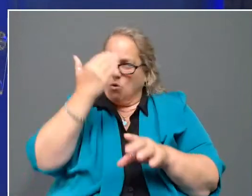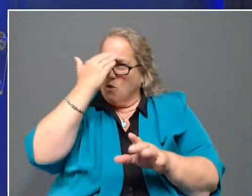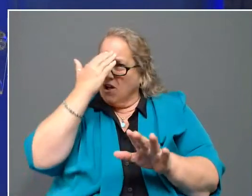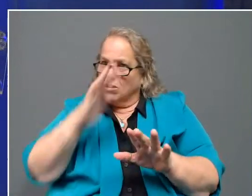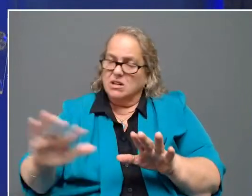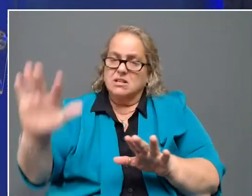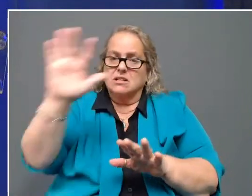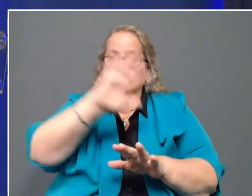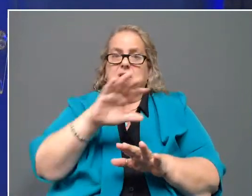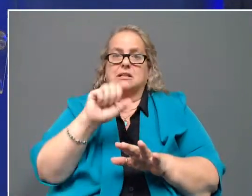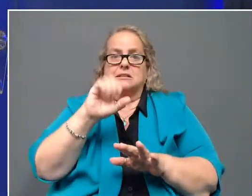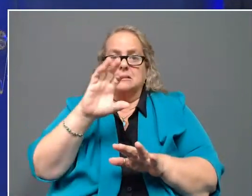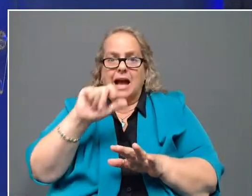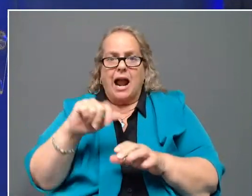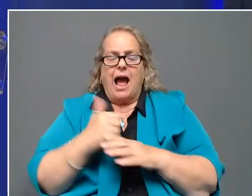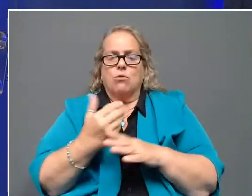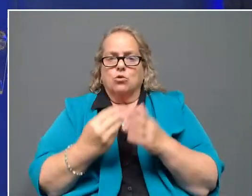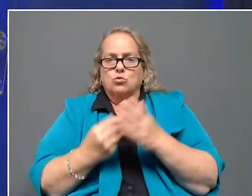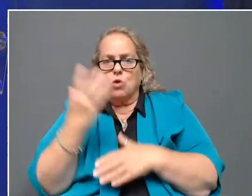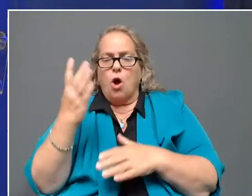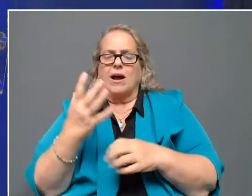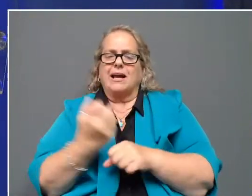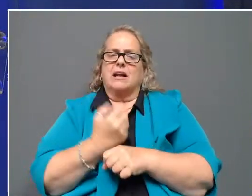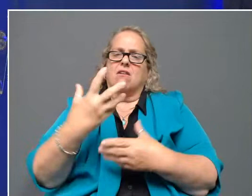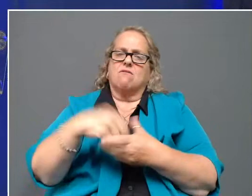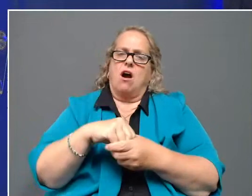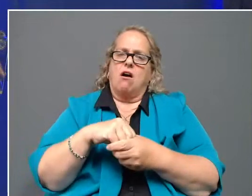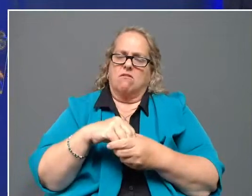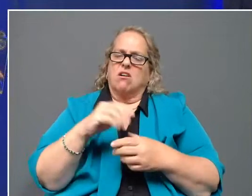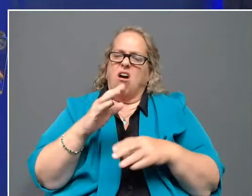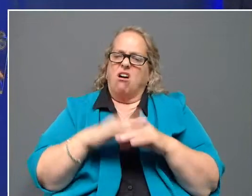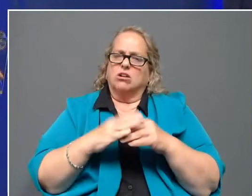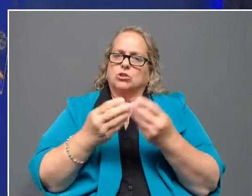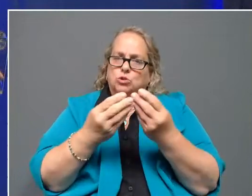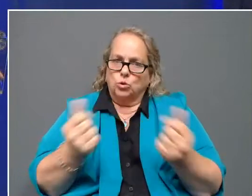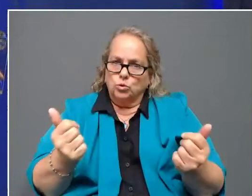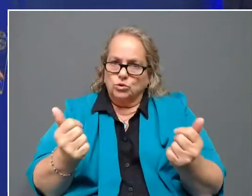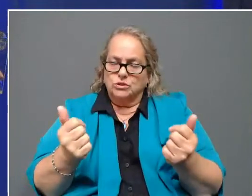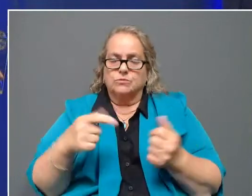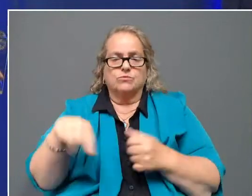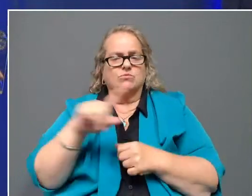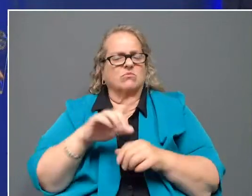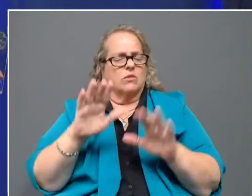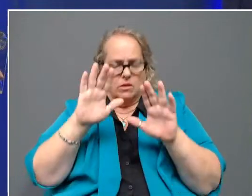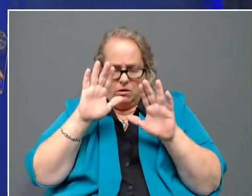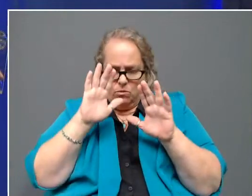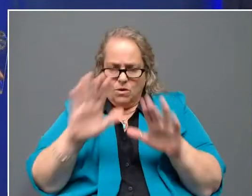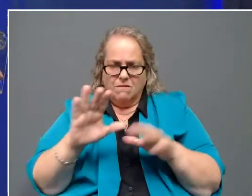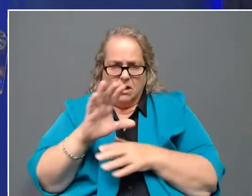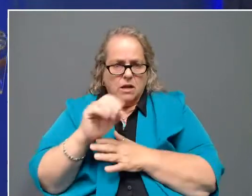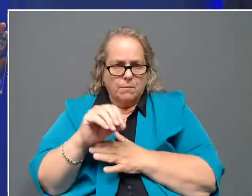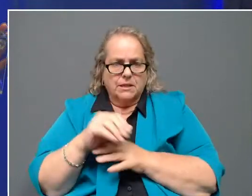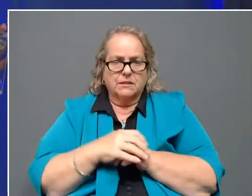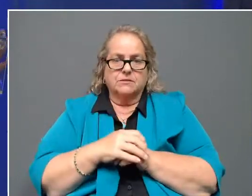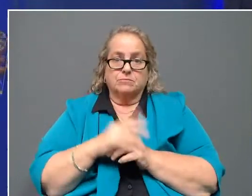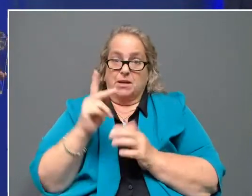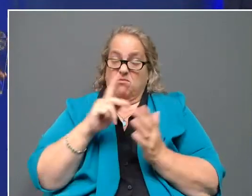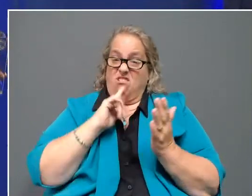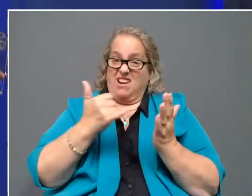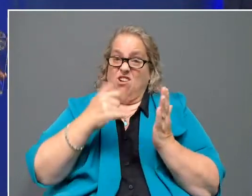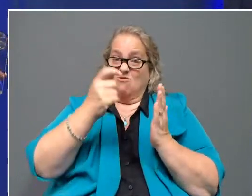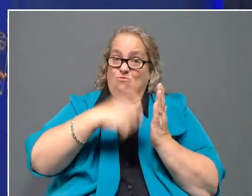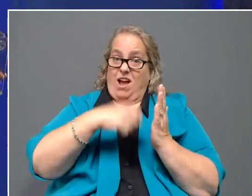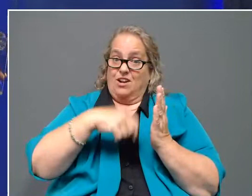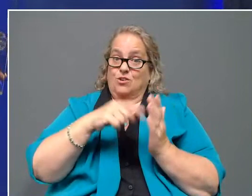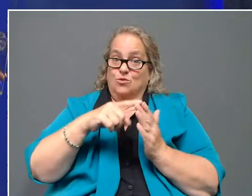for one-on-one solutions. So you all have just been a wonderful company. You're being written about, international